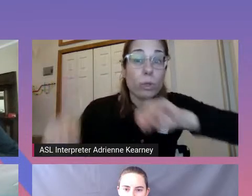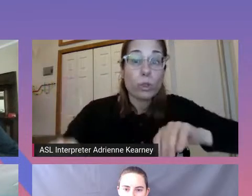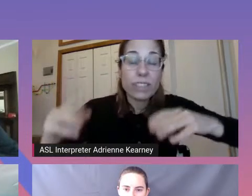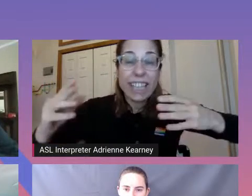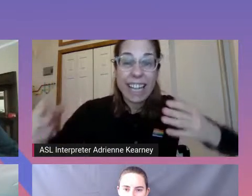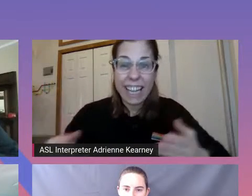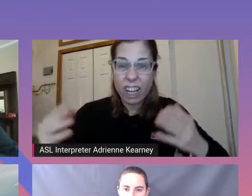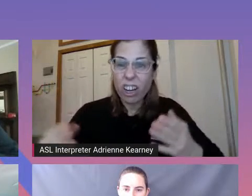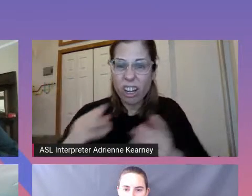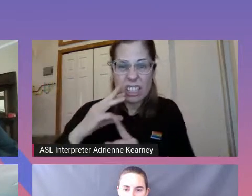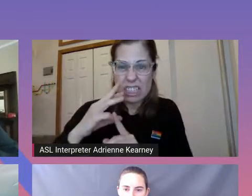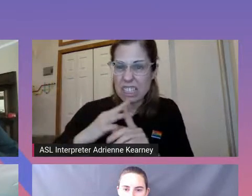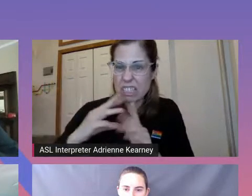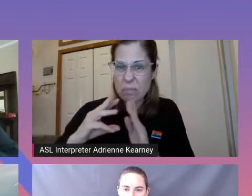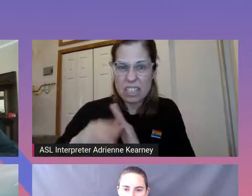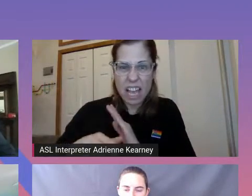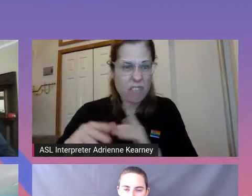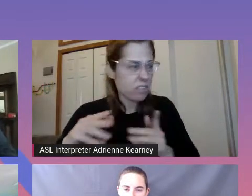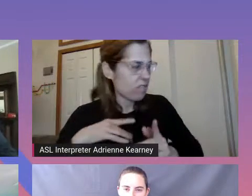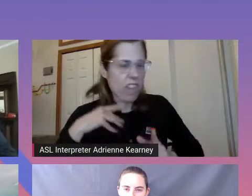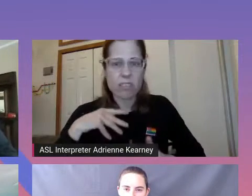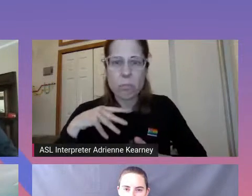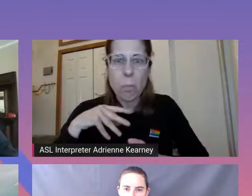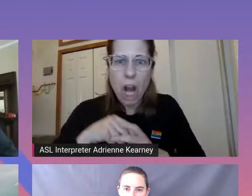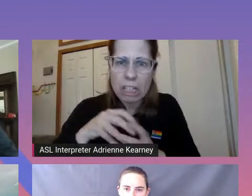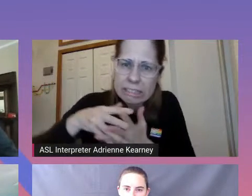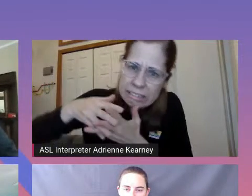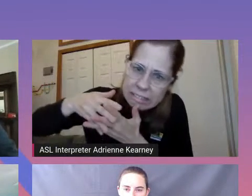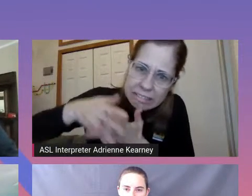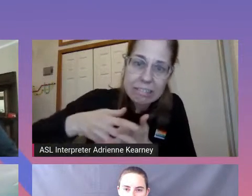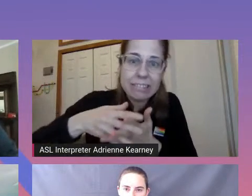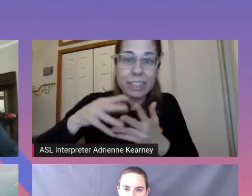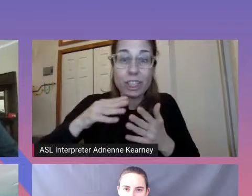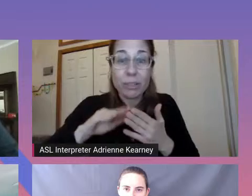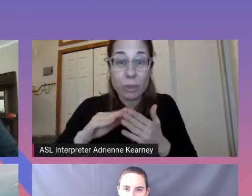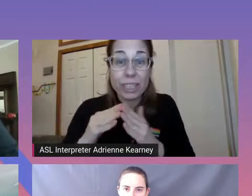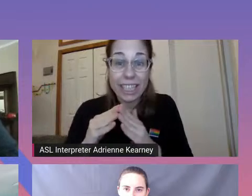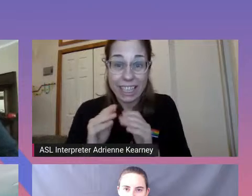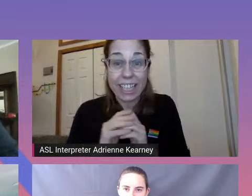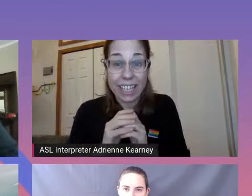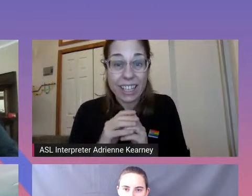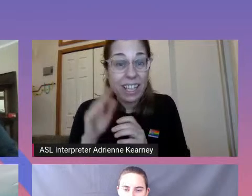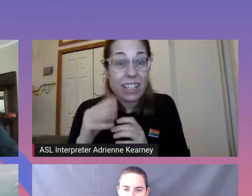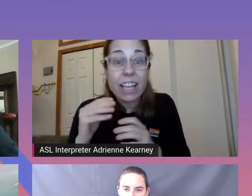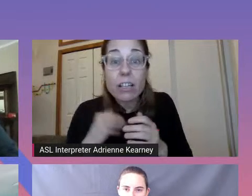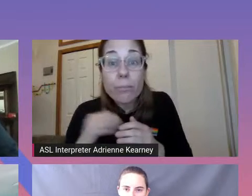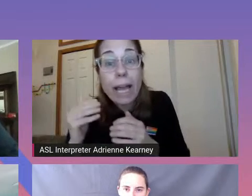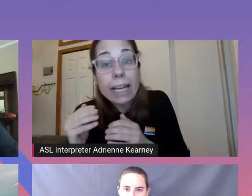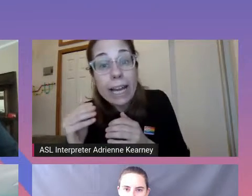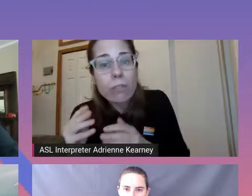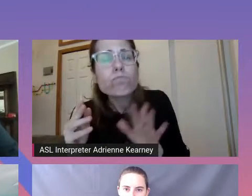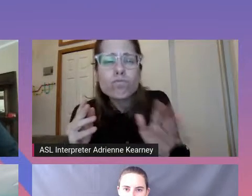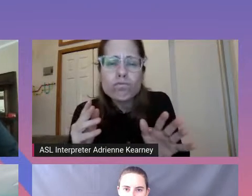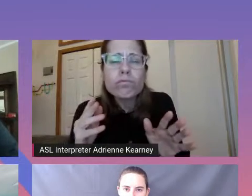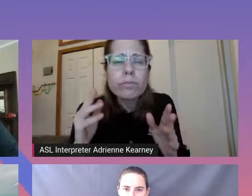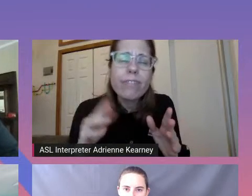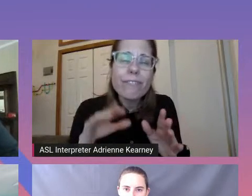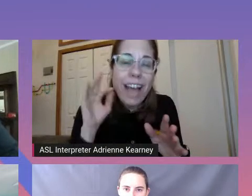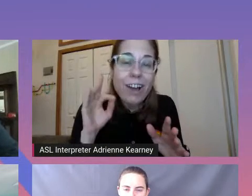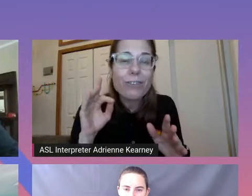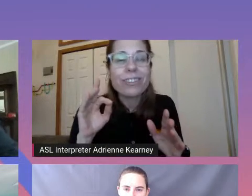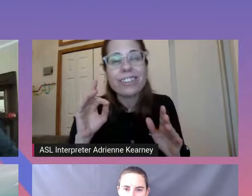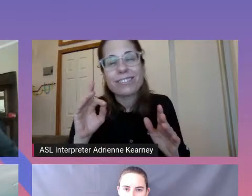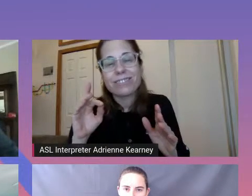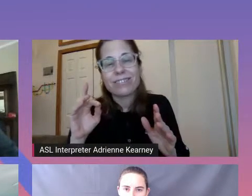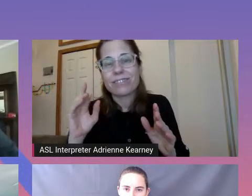in any place I've ever lived, in terms of like the neighbors as community. I have found theater community fairly early in my life.